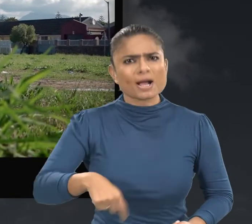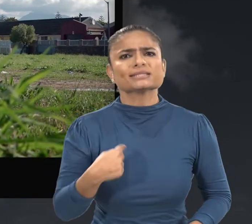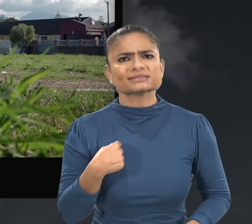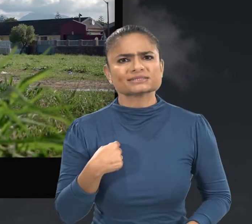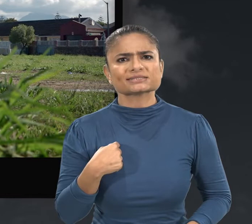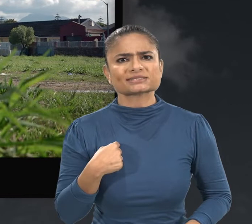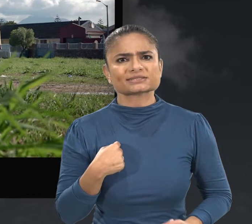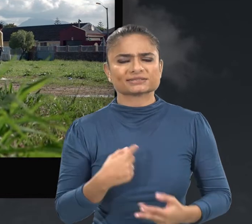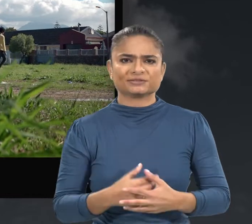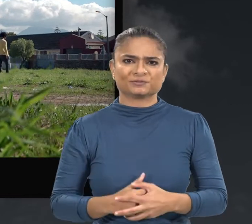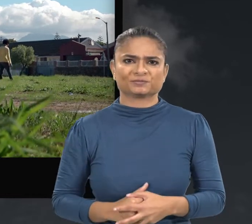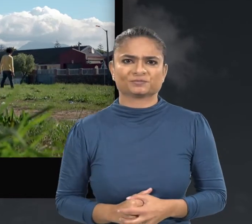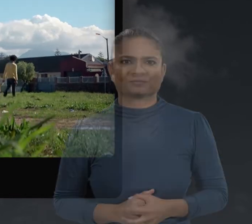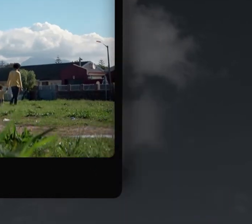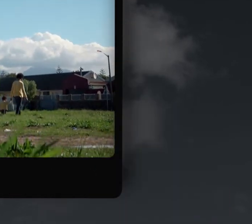who you are.